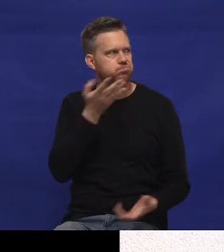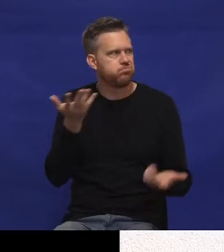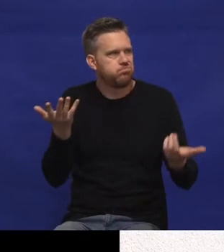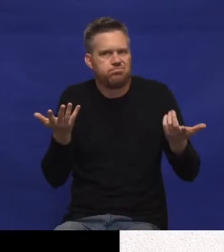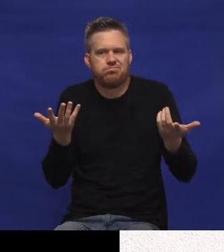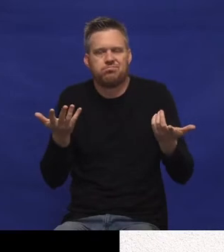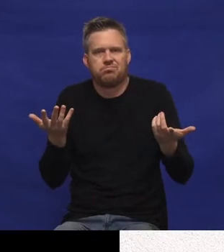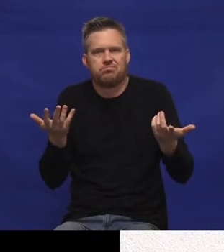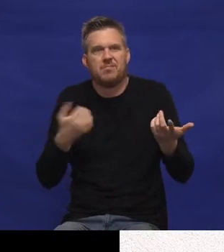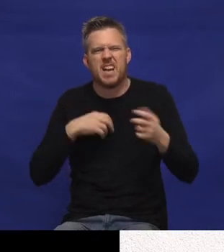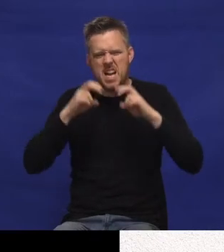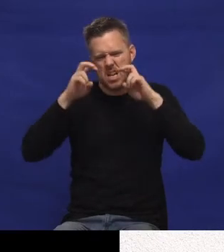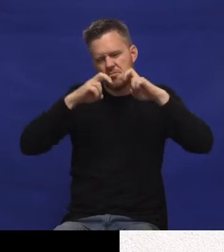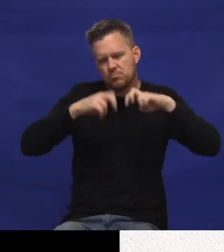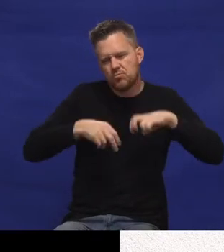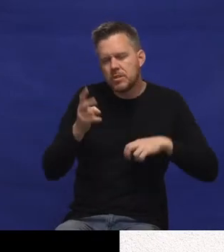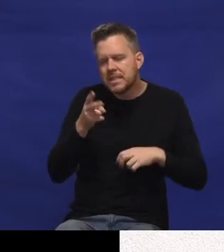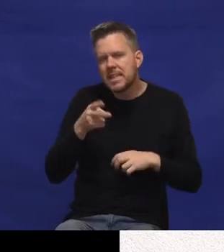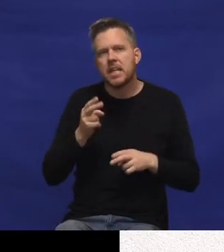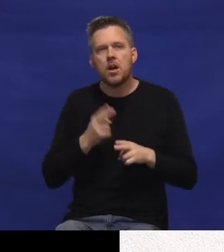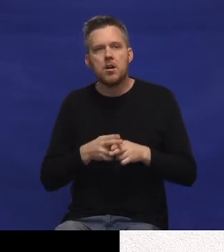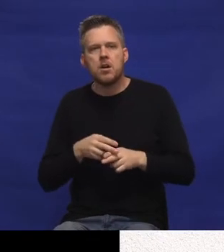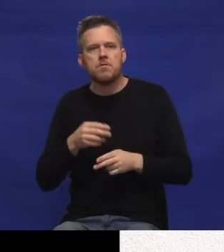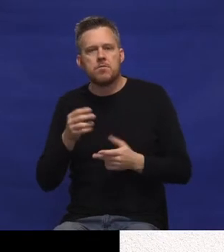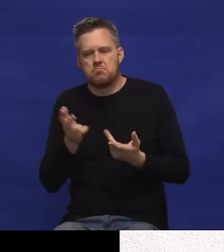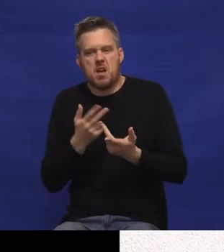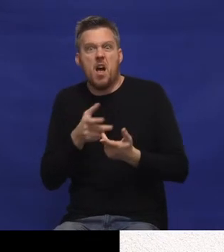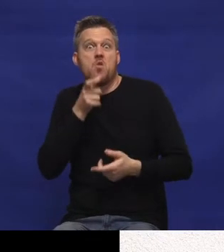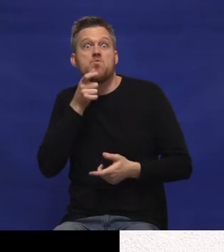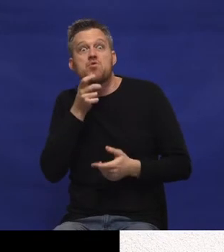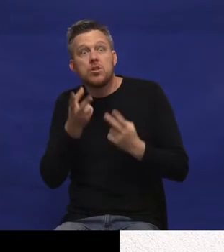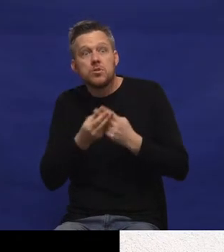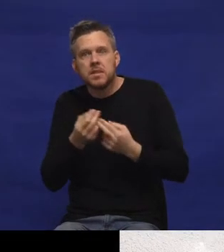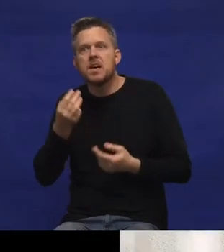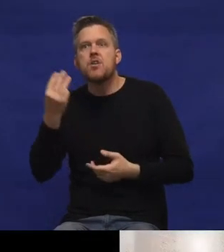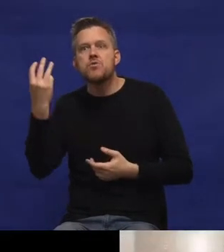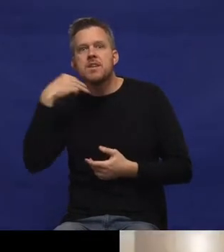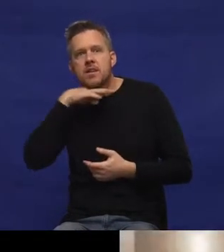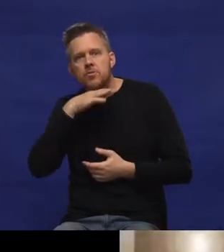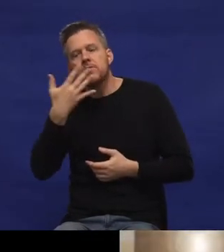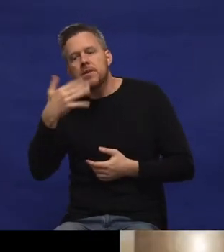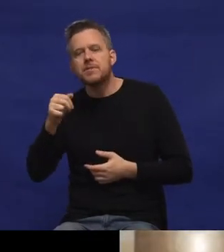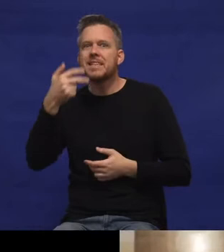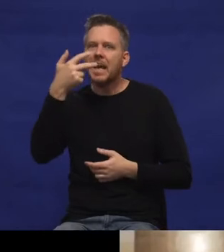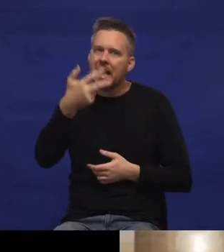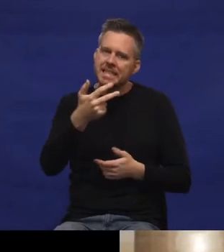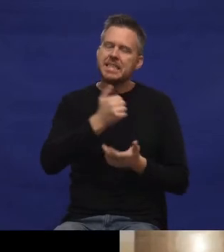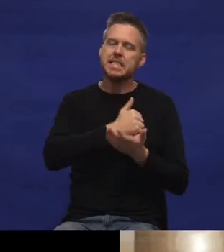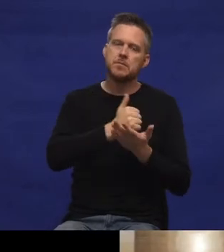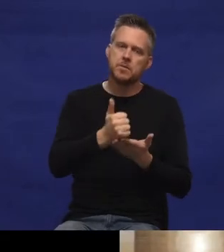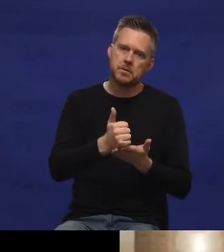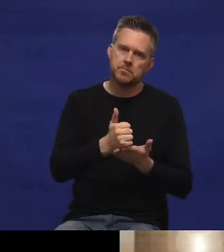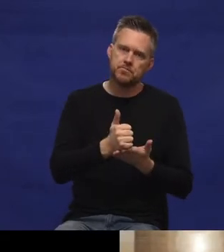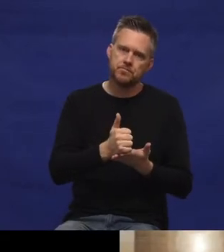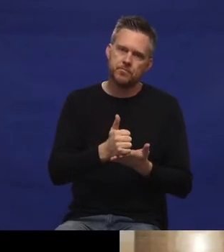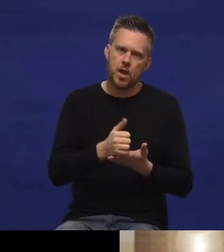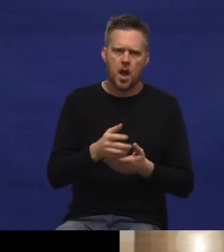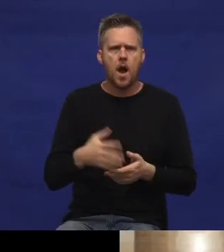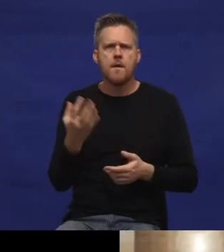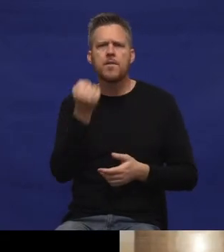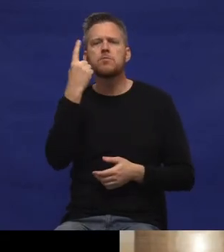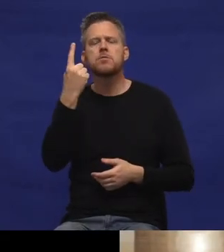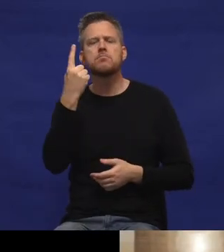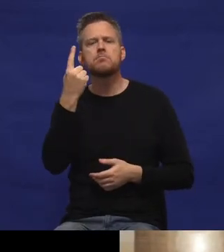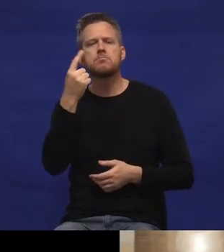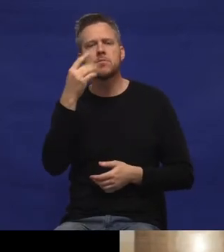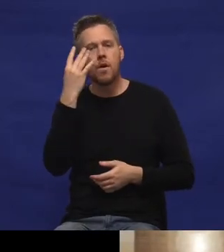thought I would do is just do another search for any other word that might share the same numerical equivalent, and I found one. Made